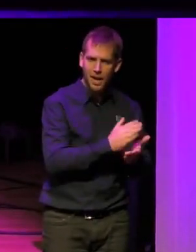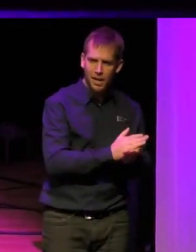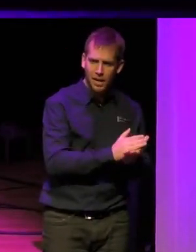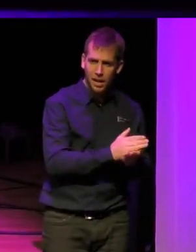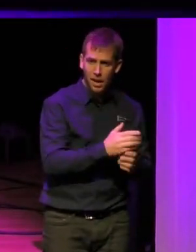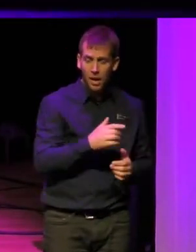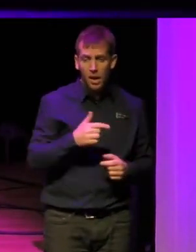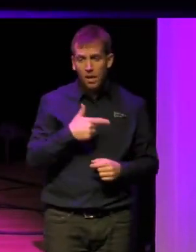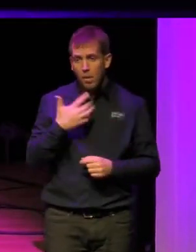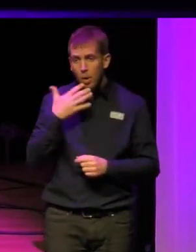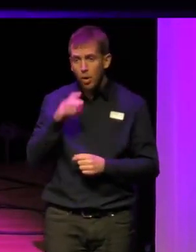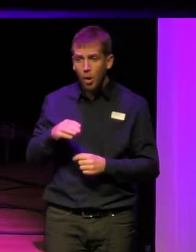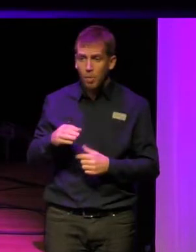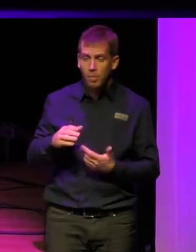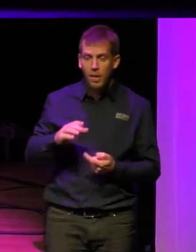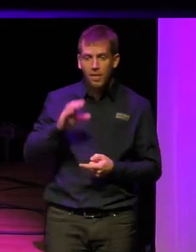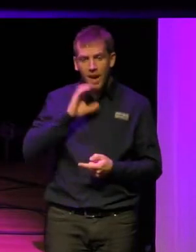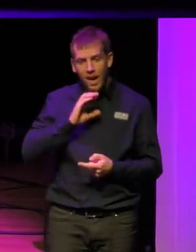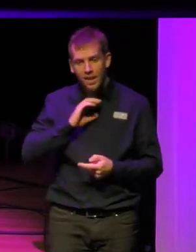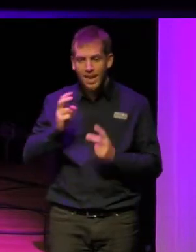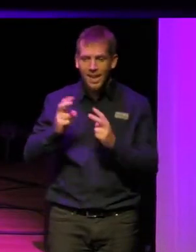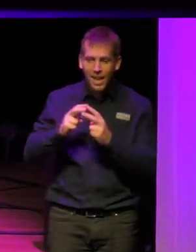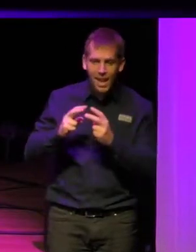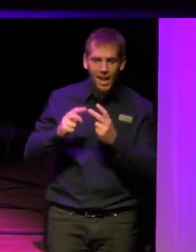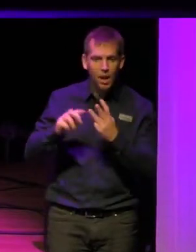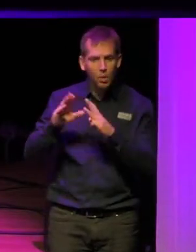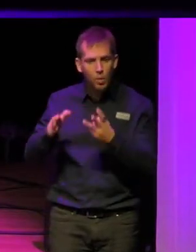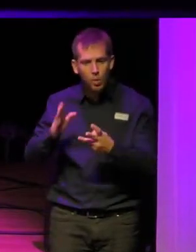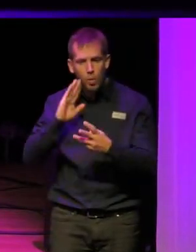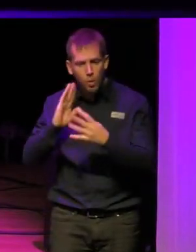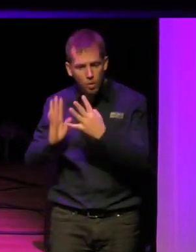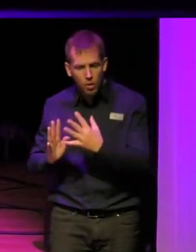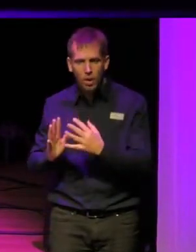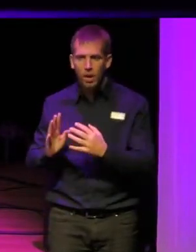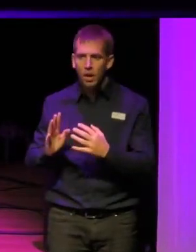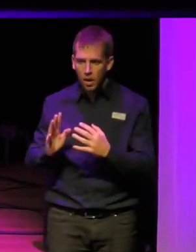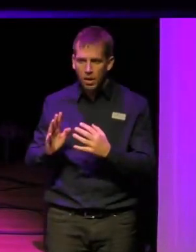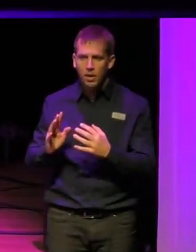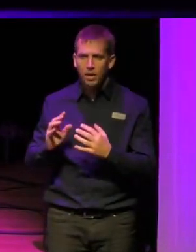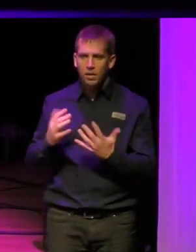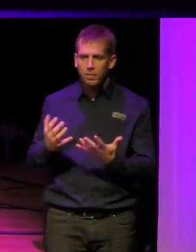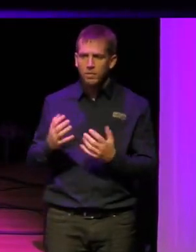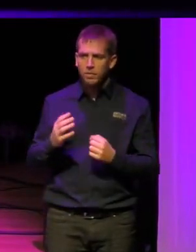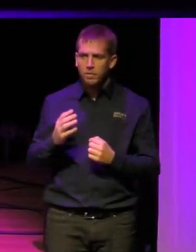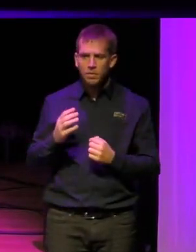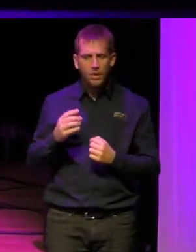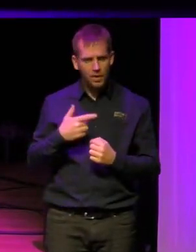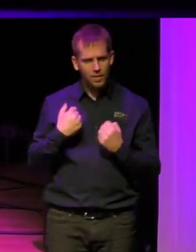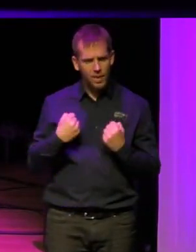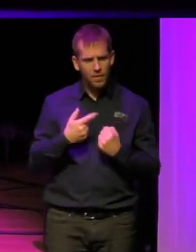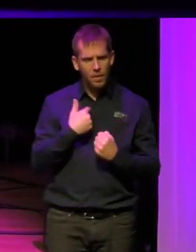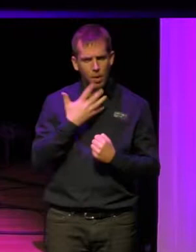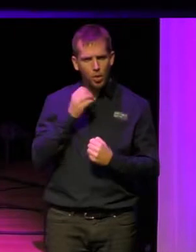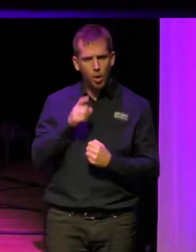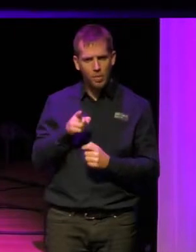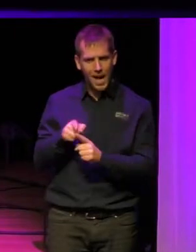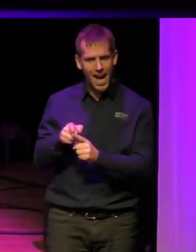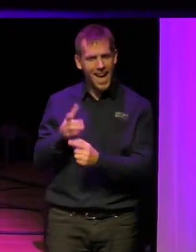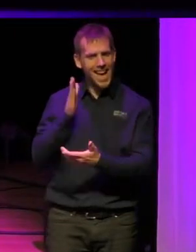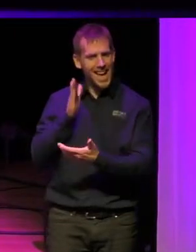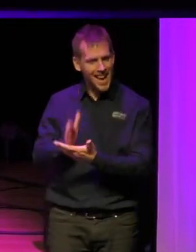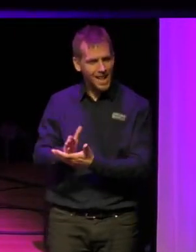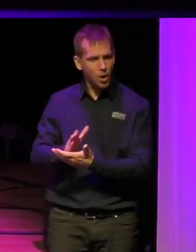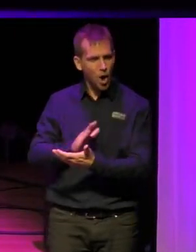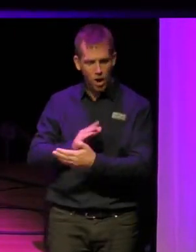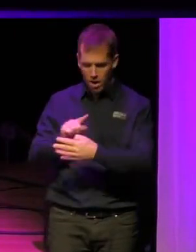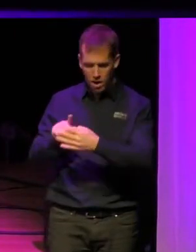housing, getting water, getting electricity, the dialogue was couched as it's your right.